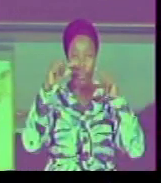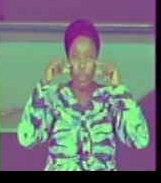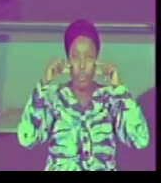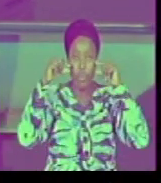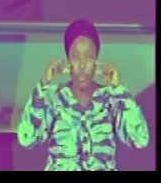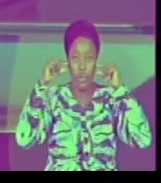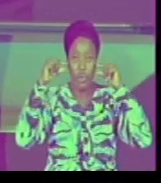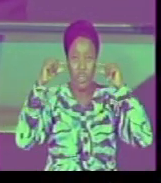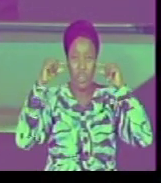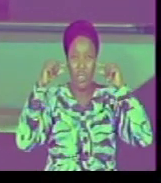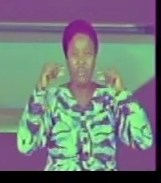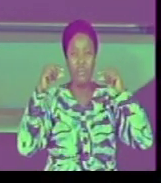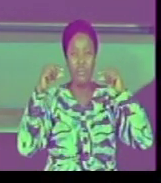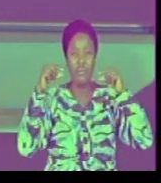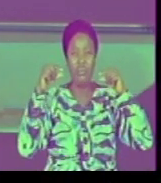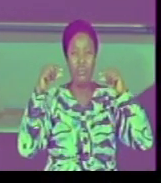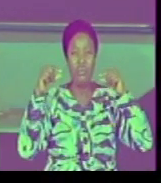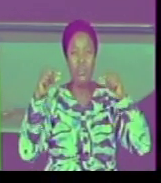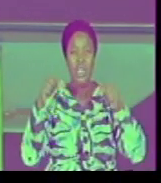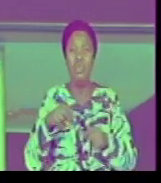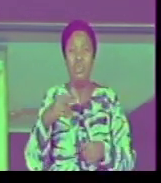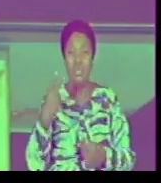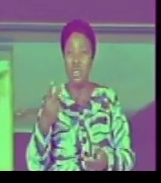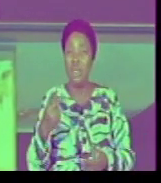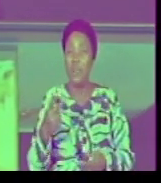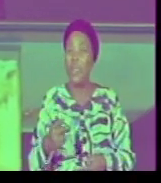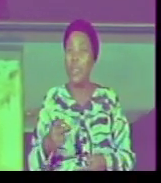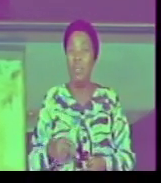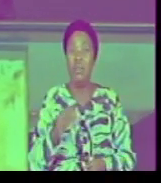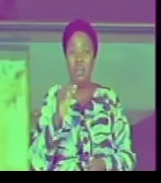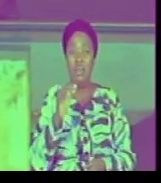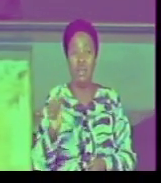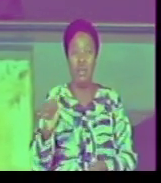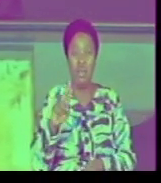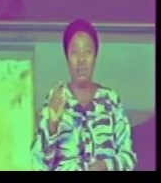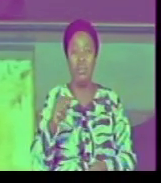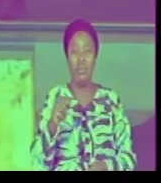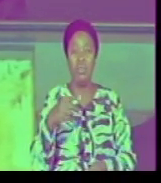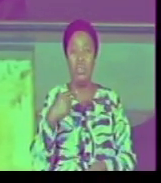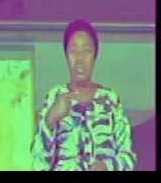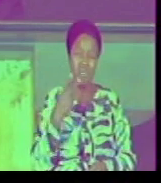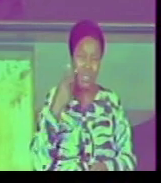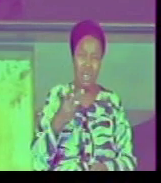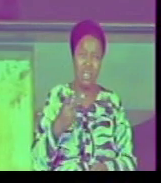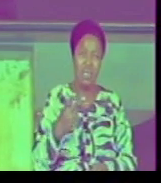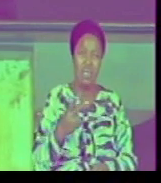God said, he, Moses, will be like a God unto you, and you will